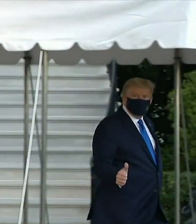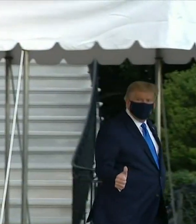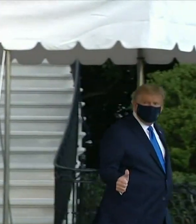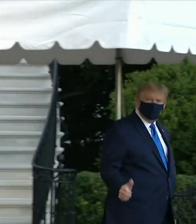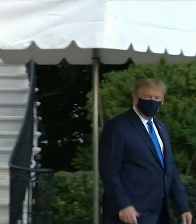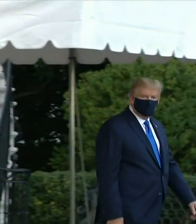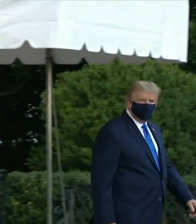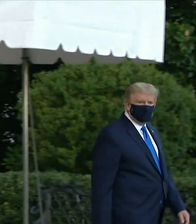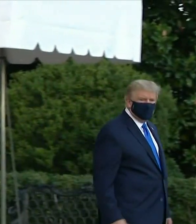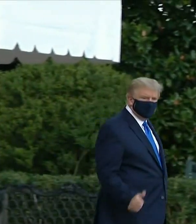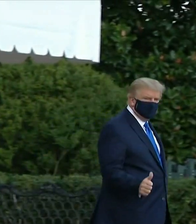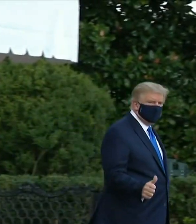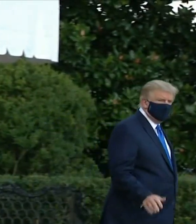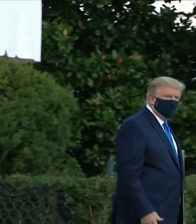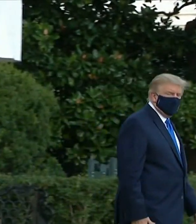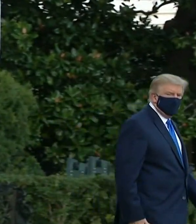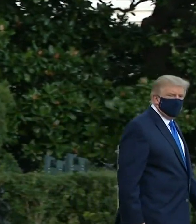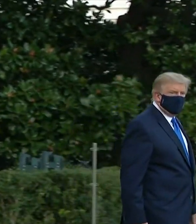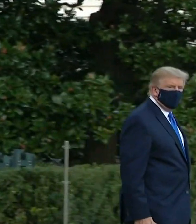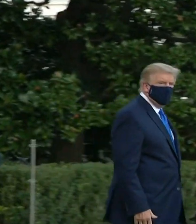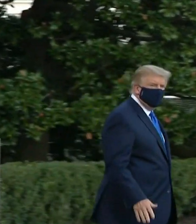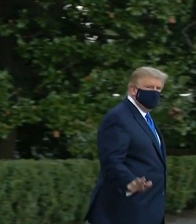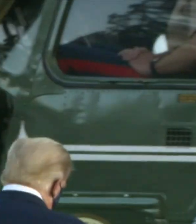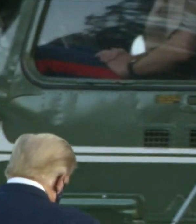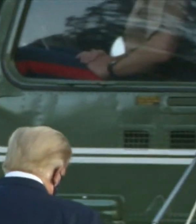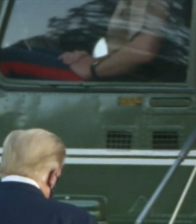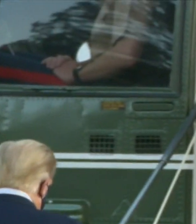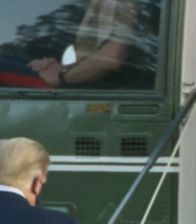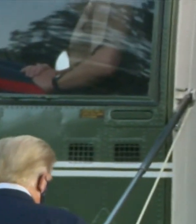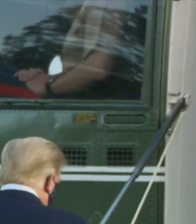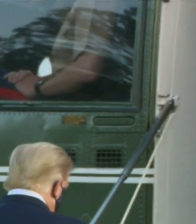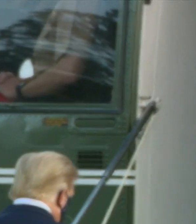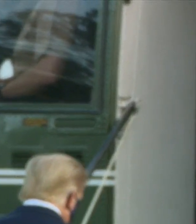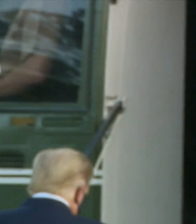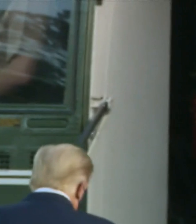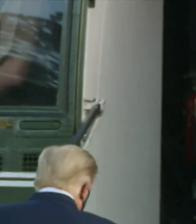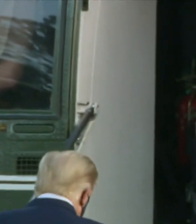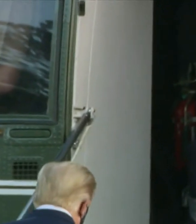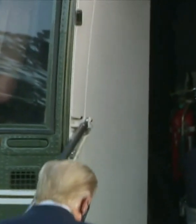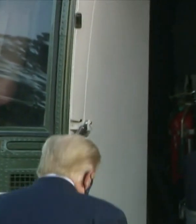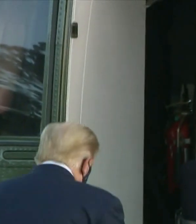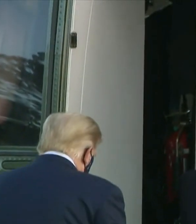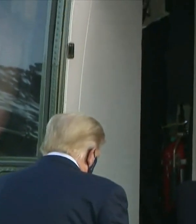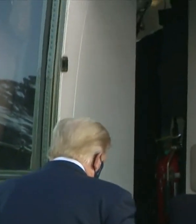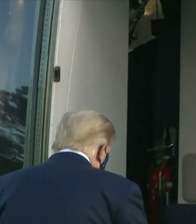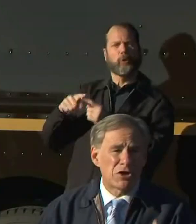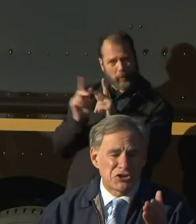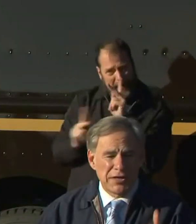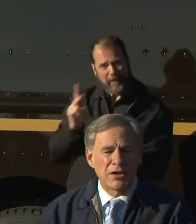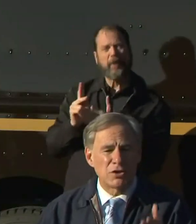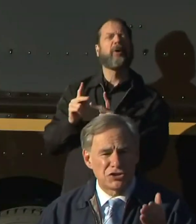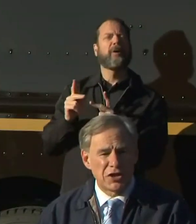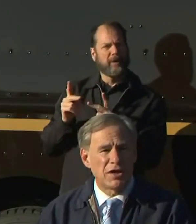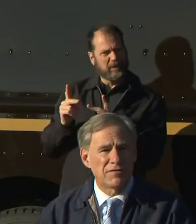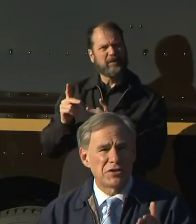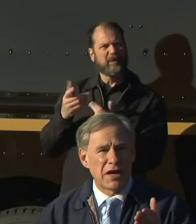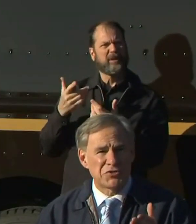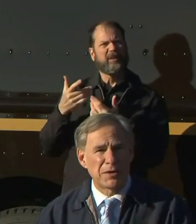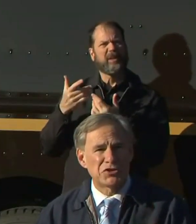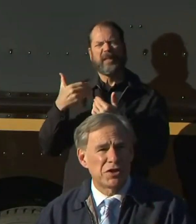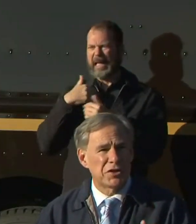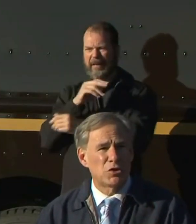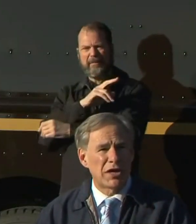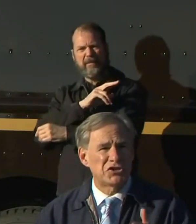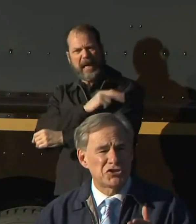is the same treatment used for President Trump when he was infected with the coronavirus back in October. They are sitting on shelves